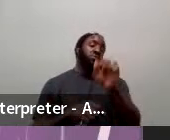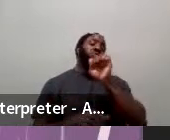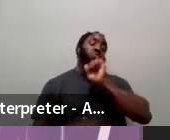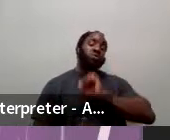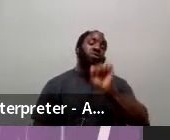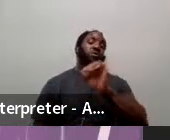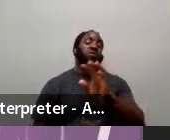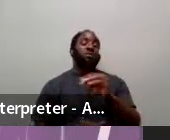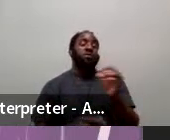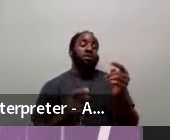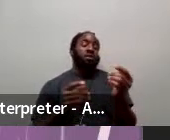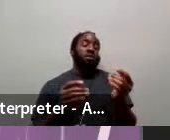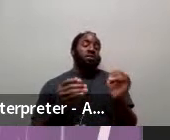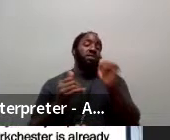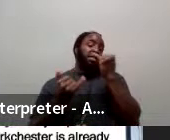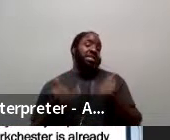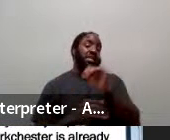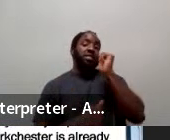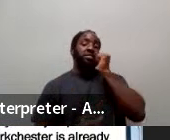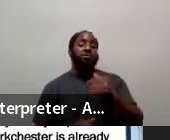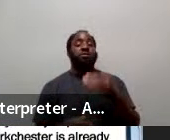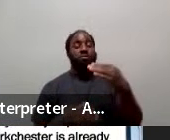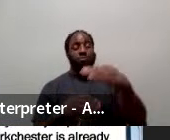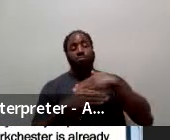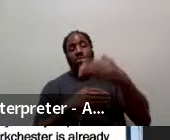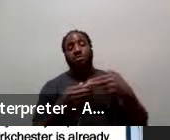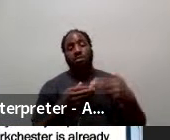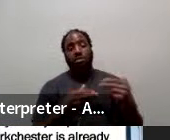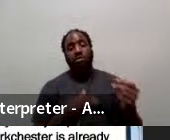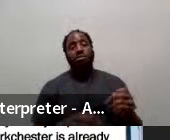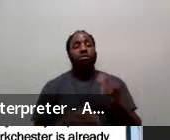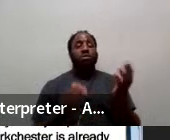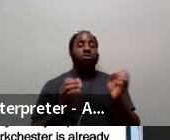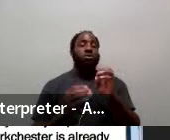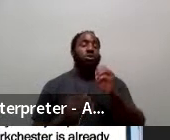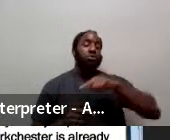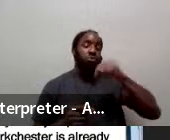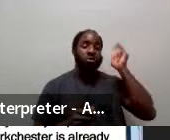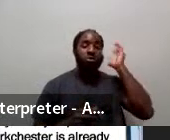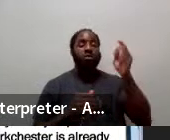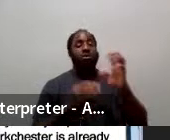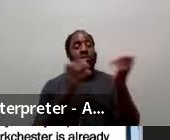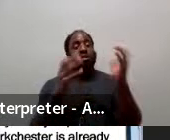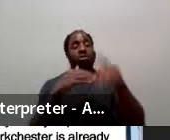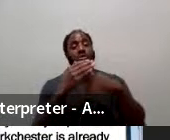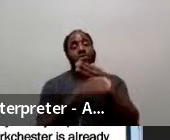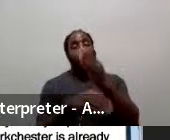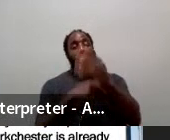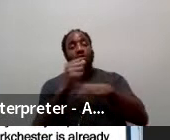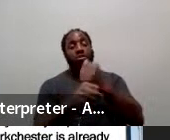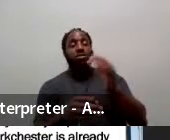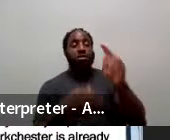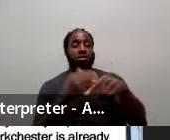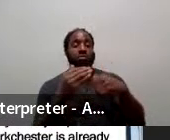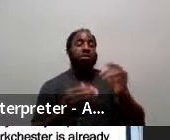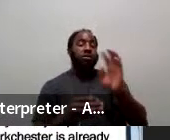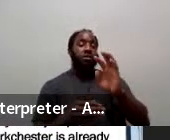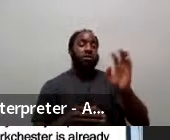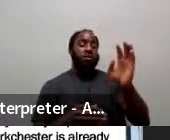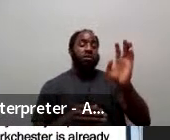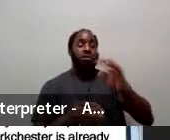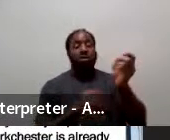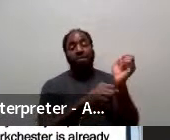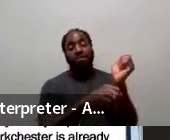tomorrow. Next slide, please. So we've heard a lot over the years about the community's vision for a more walkable,